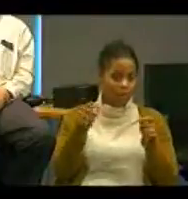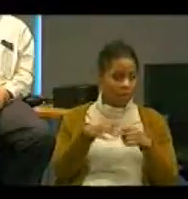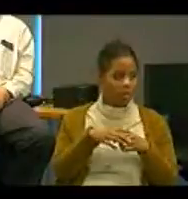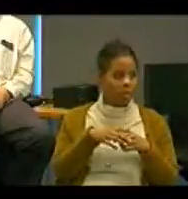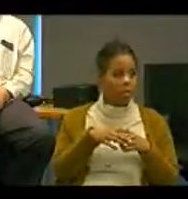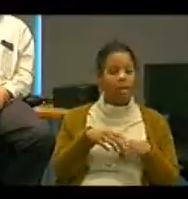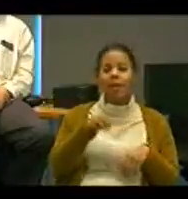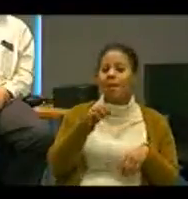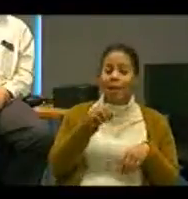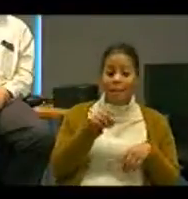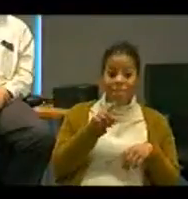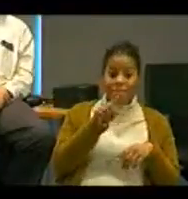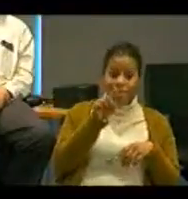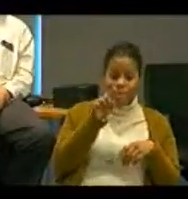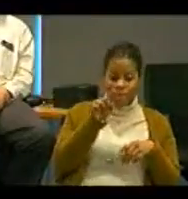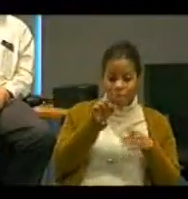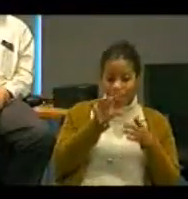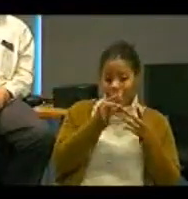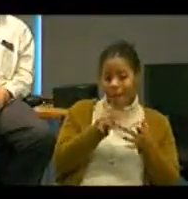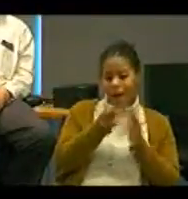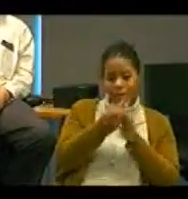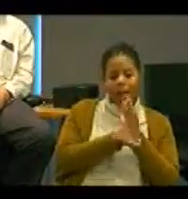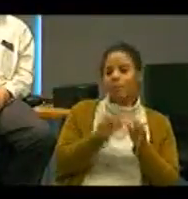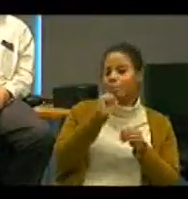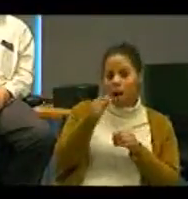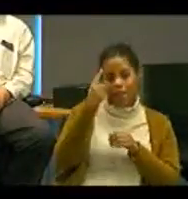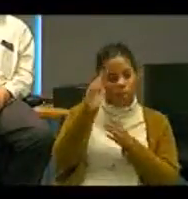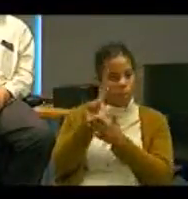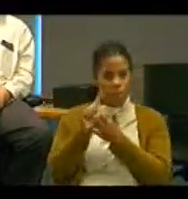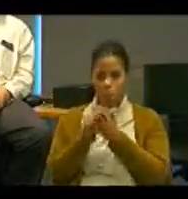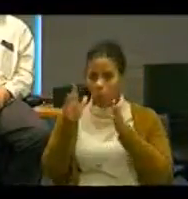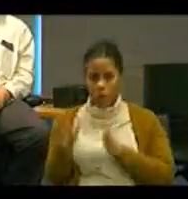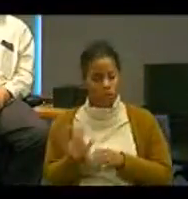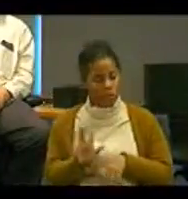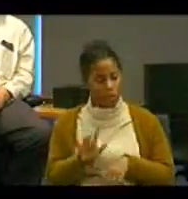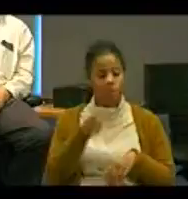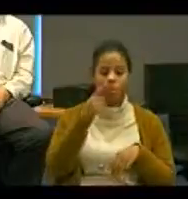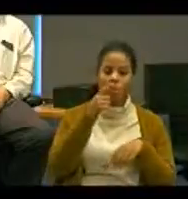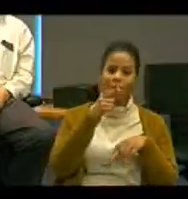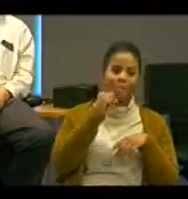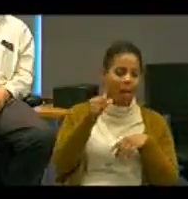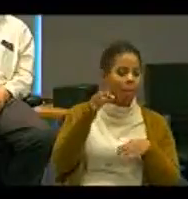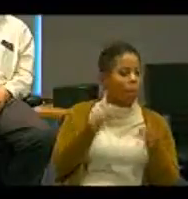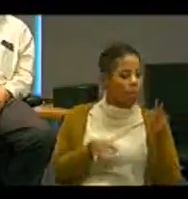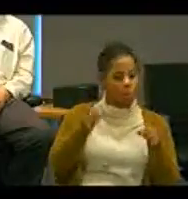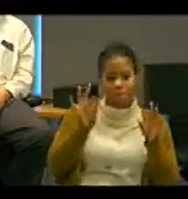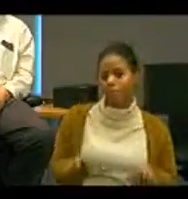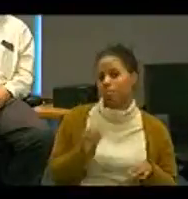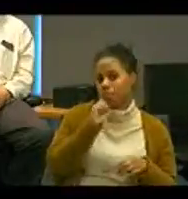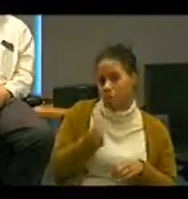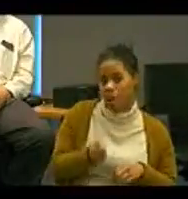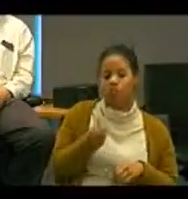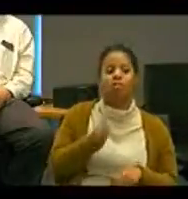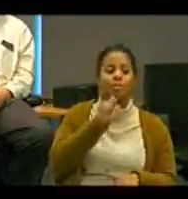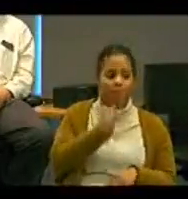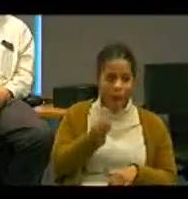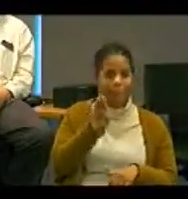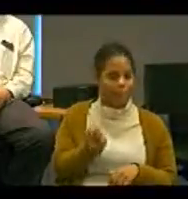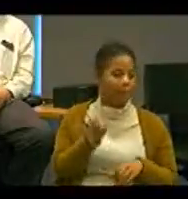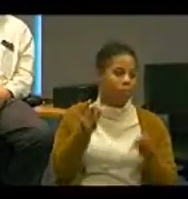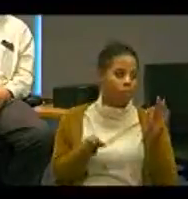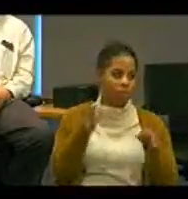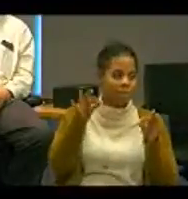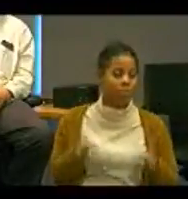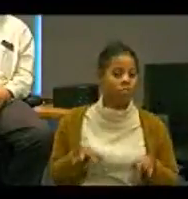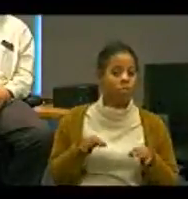court using the disparate impact regulations. So it's not a court decision, and it shouldn't be.